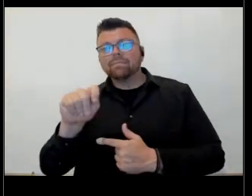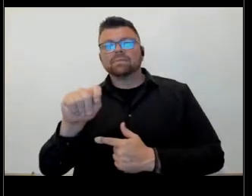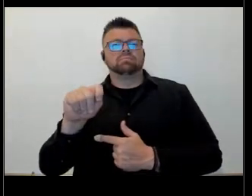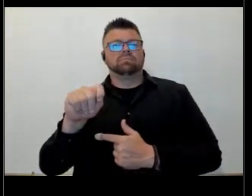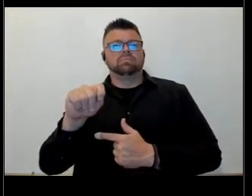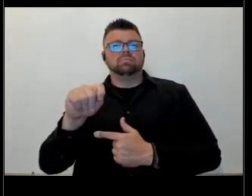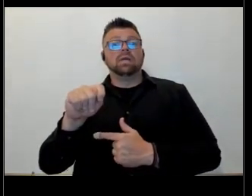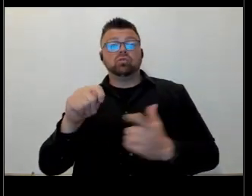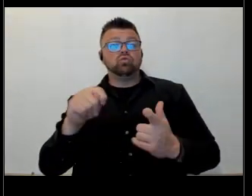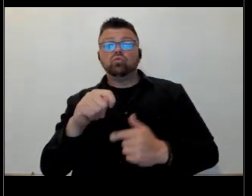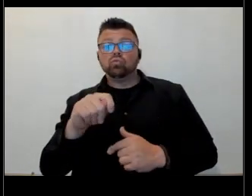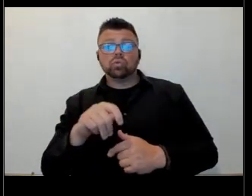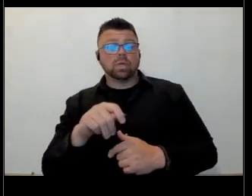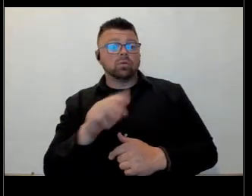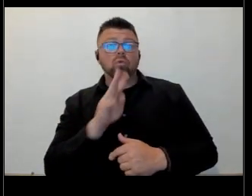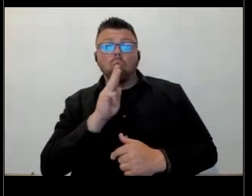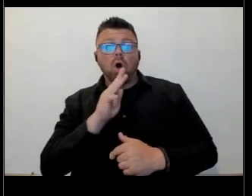pool water.